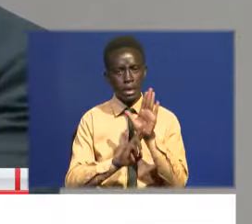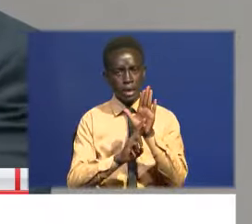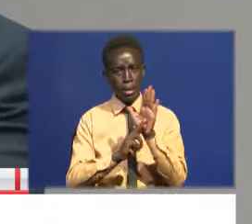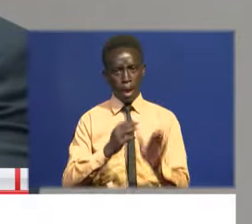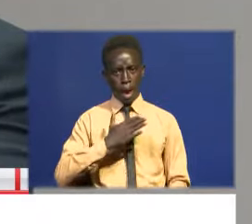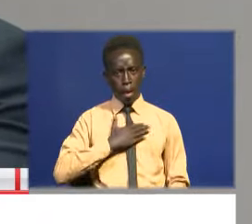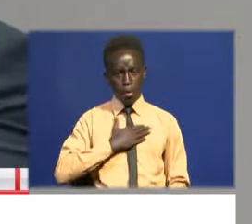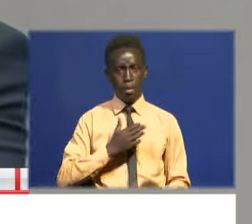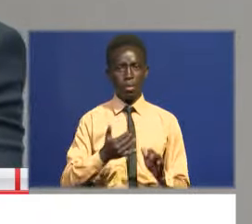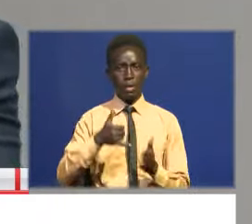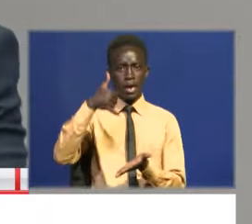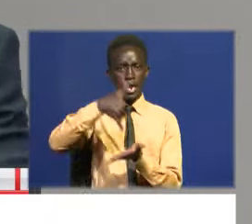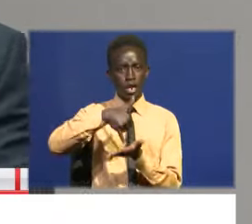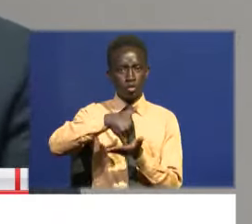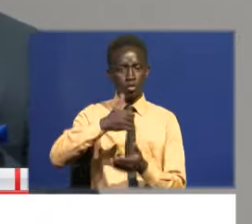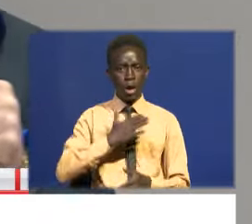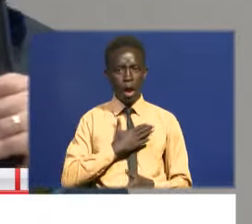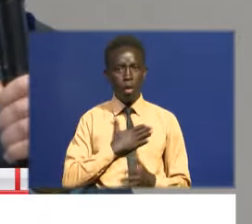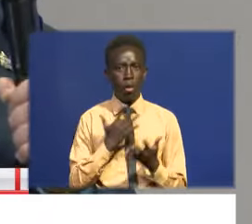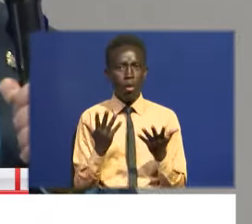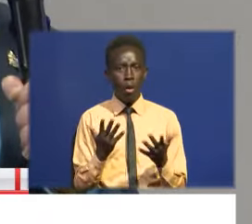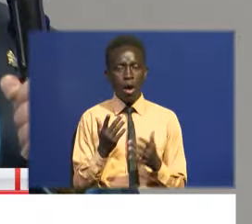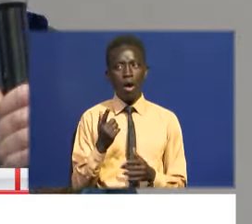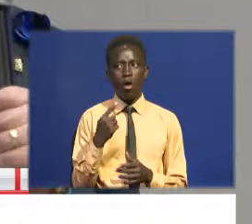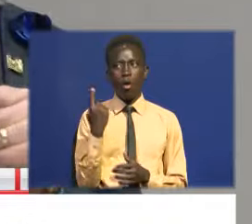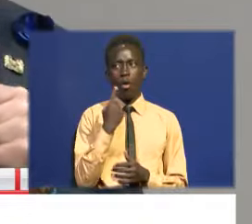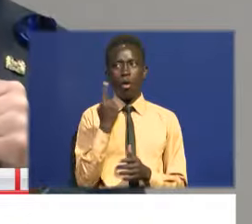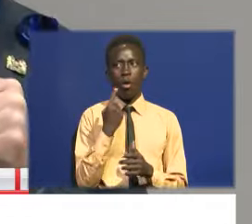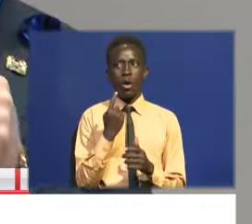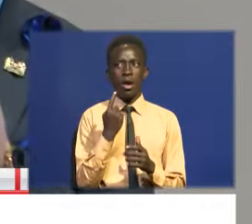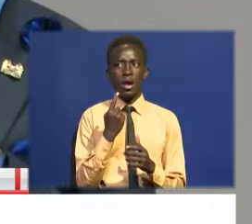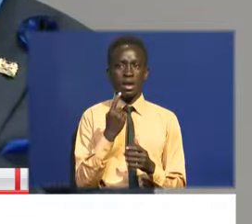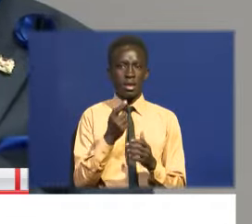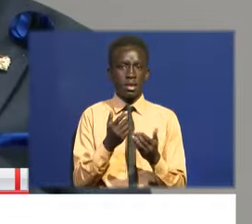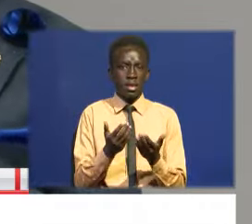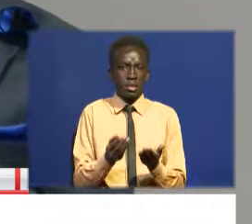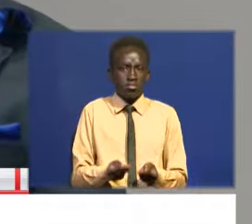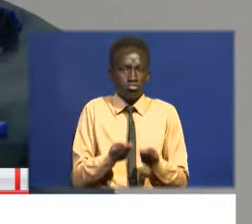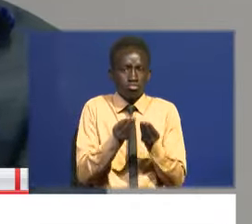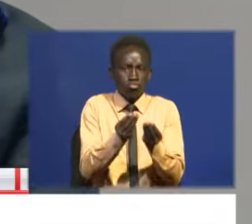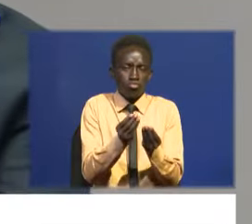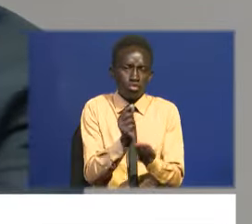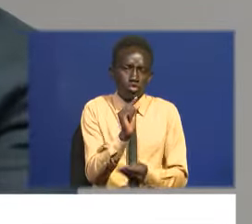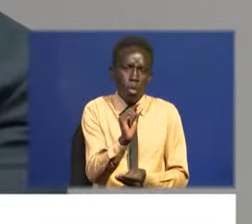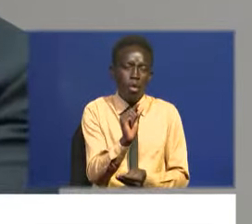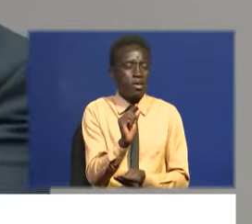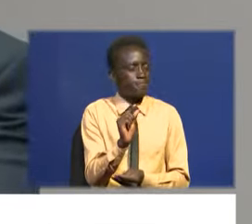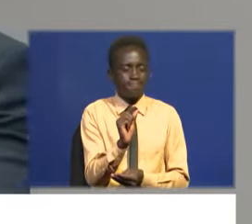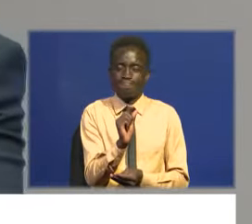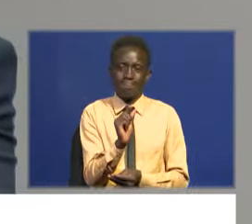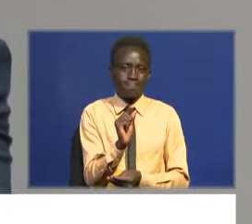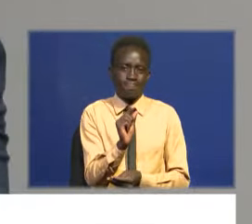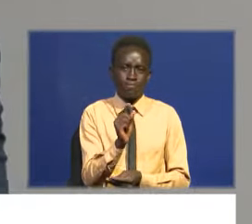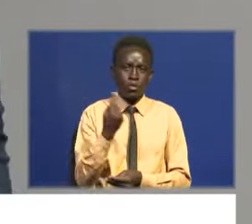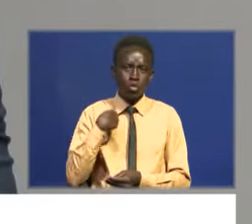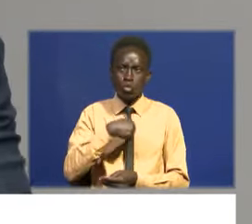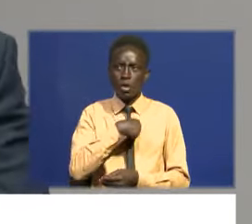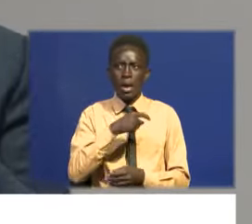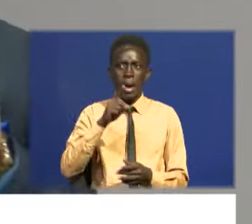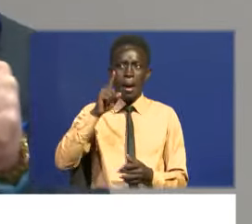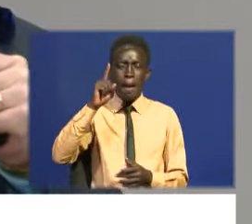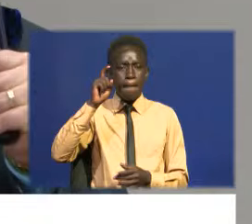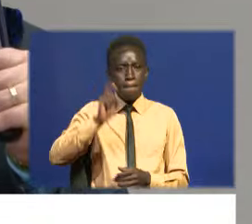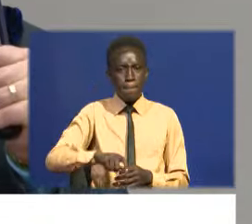our inclusion is only token. It is not substantive. We now must move from